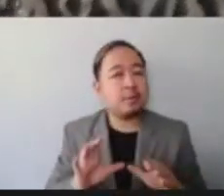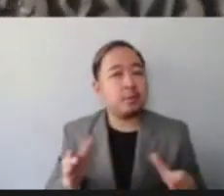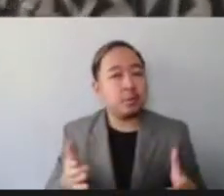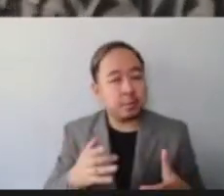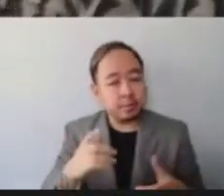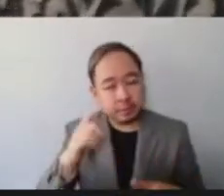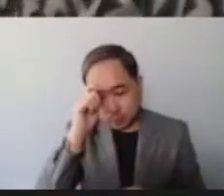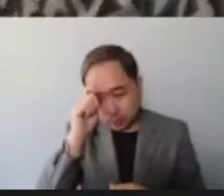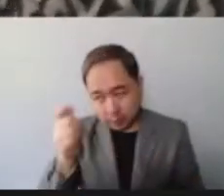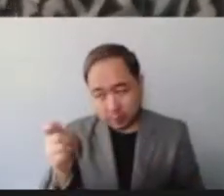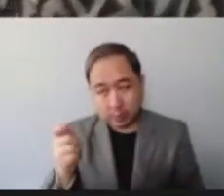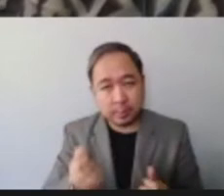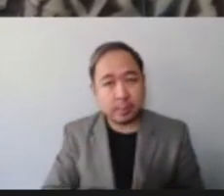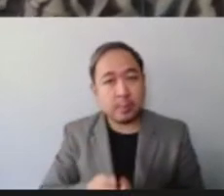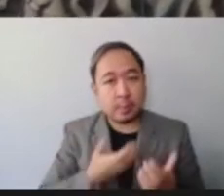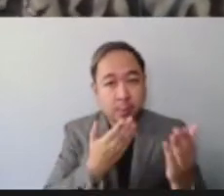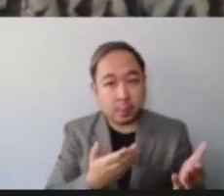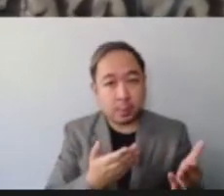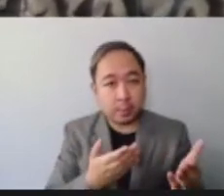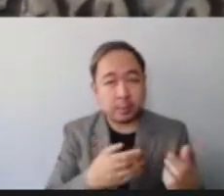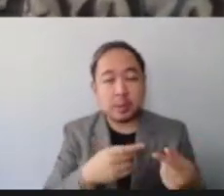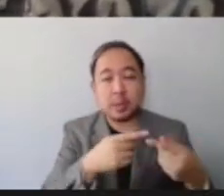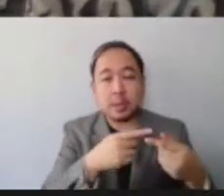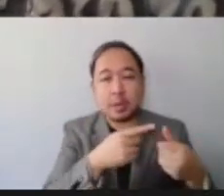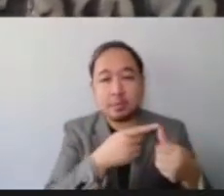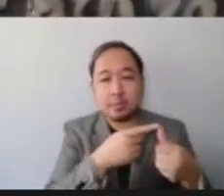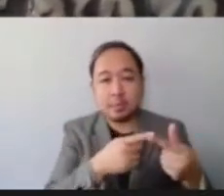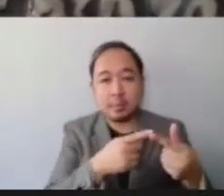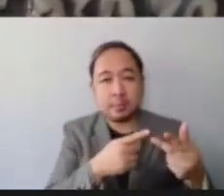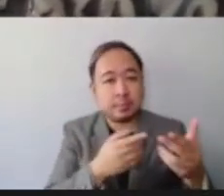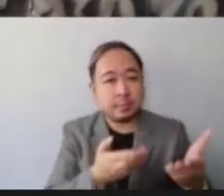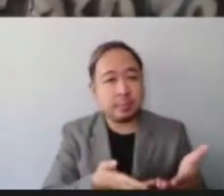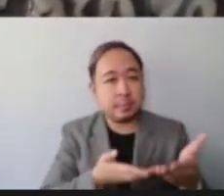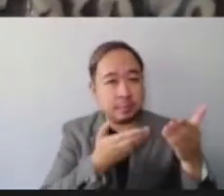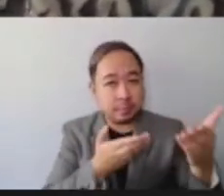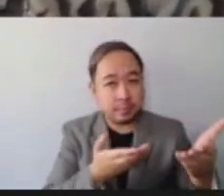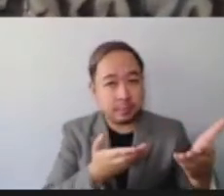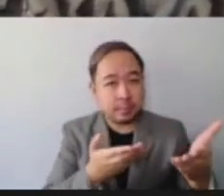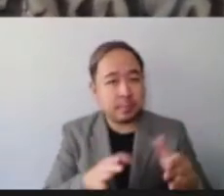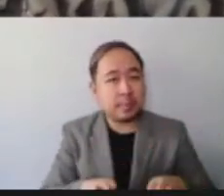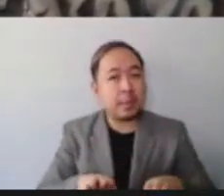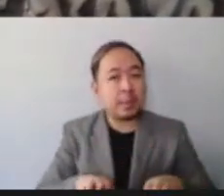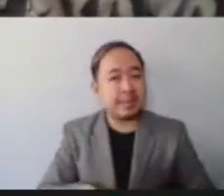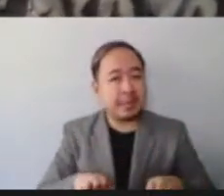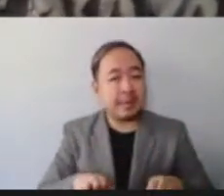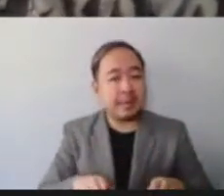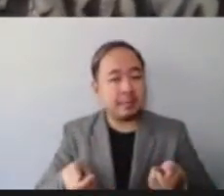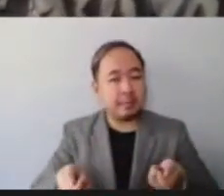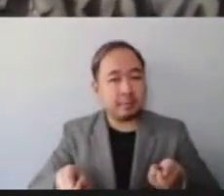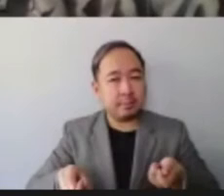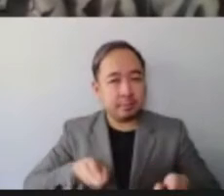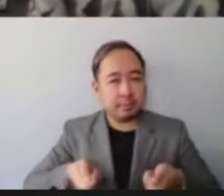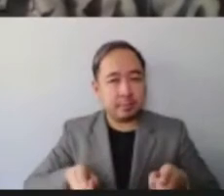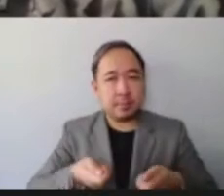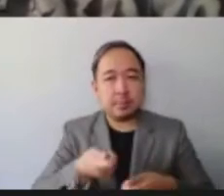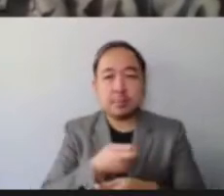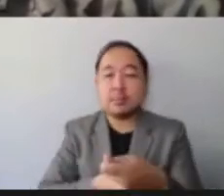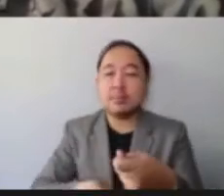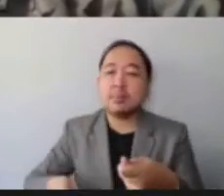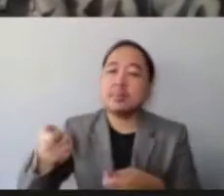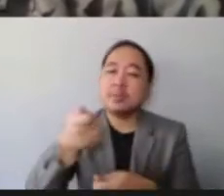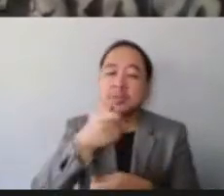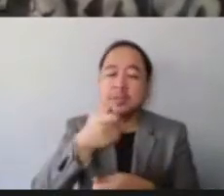to propose the following delegates to serve on the guru for the senior official